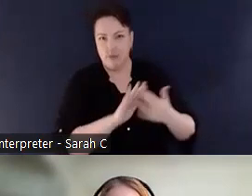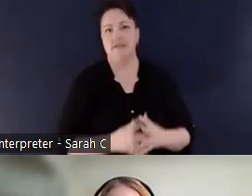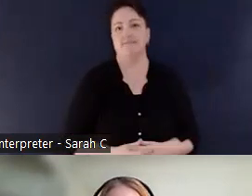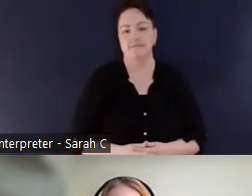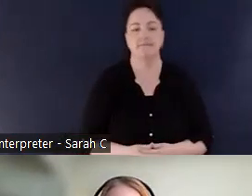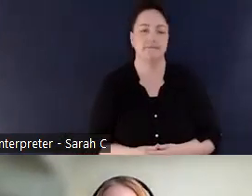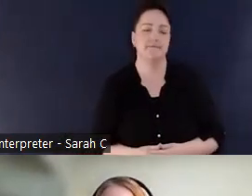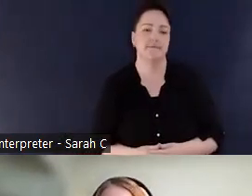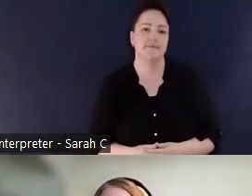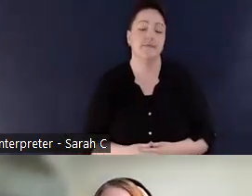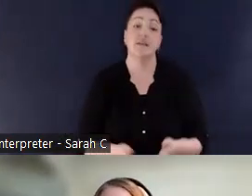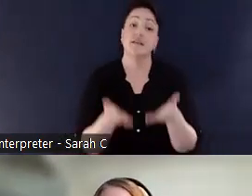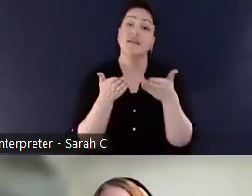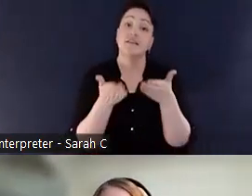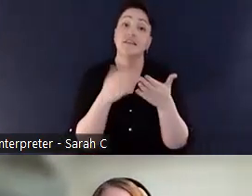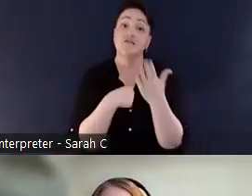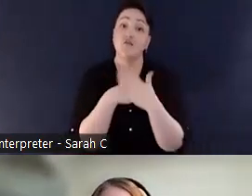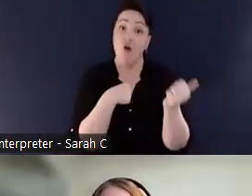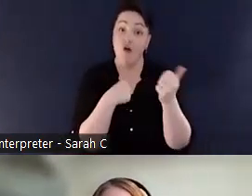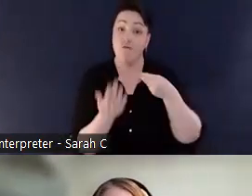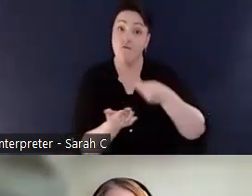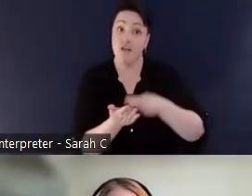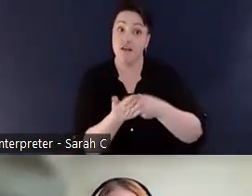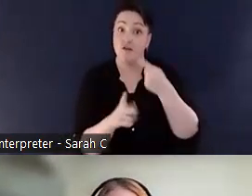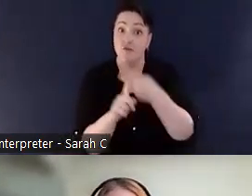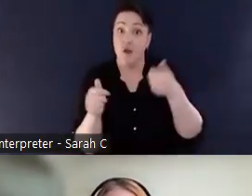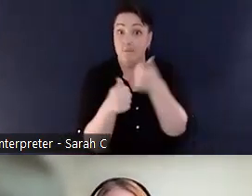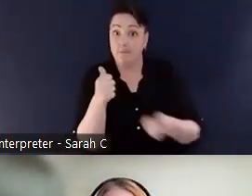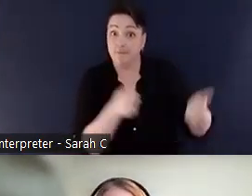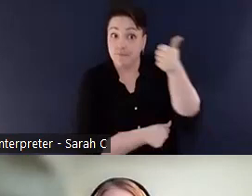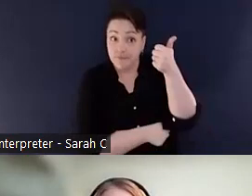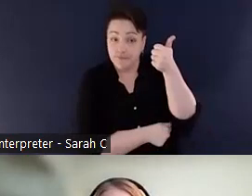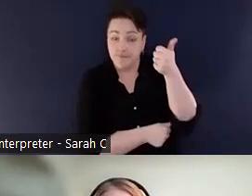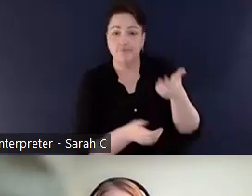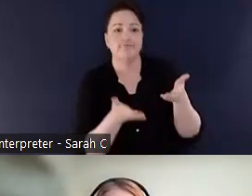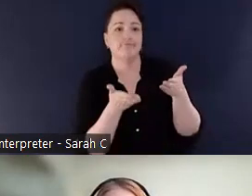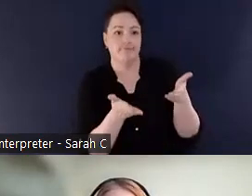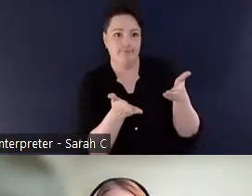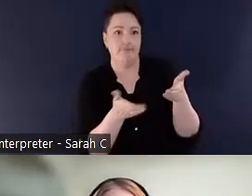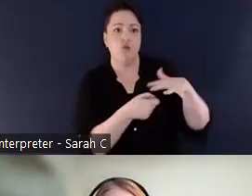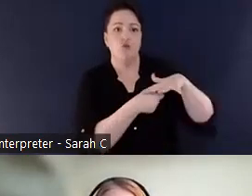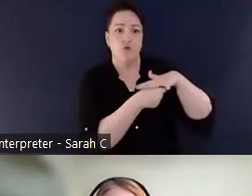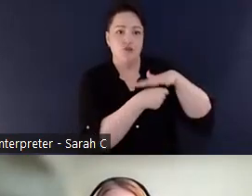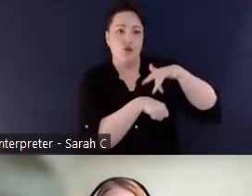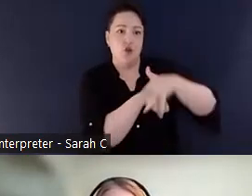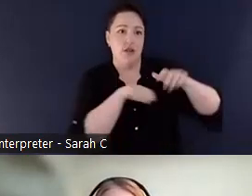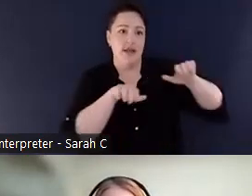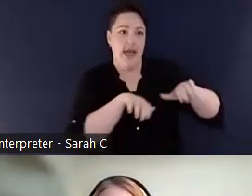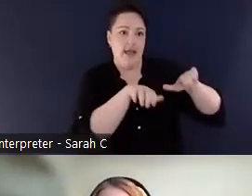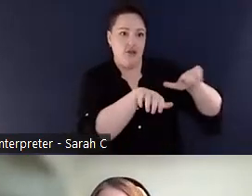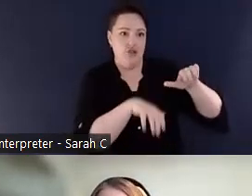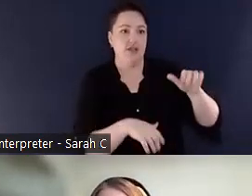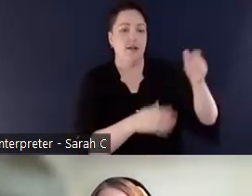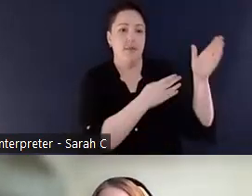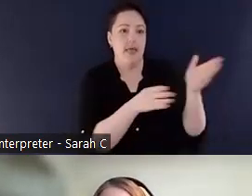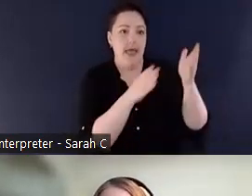And this call is being funded by the Regional Early Action Planning Grants of 2021, or REAP 2.0